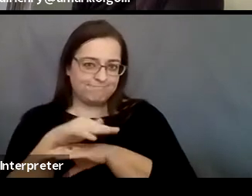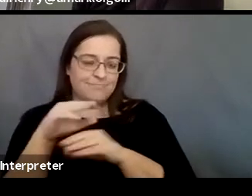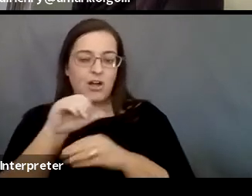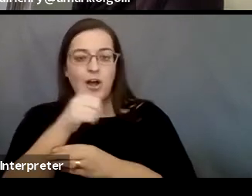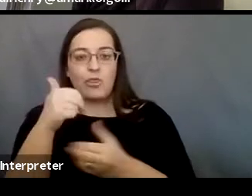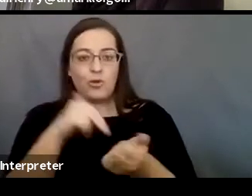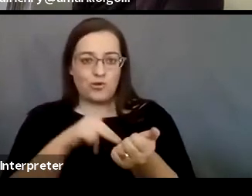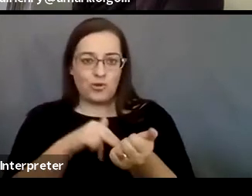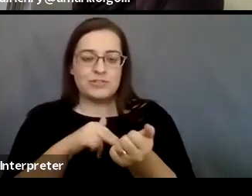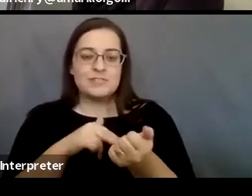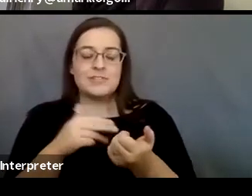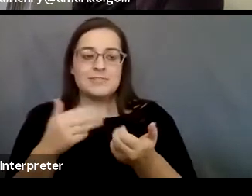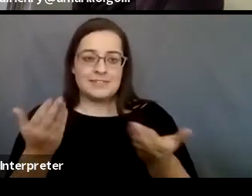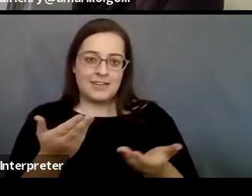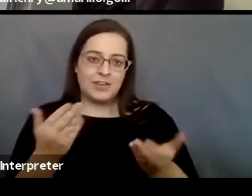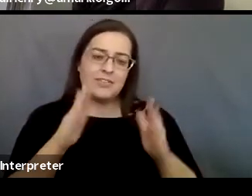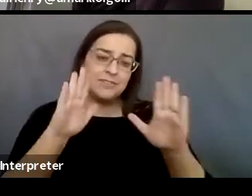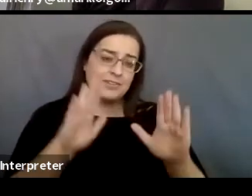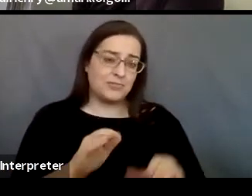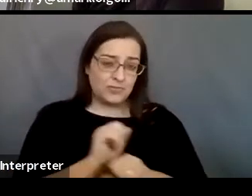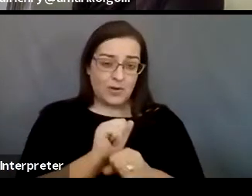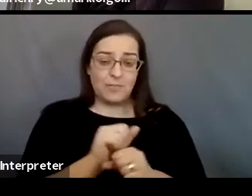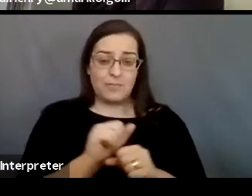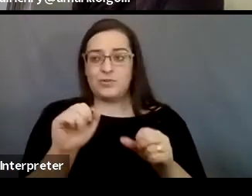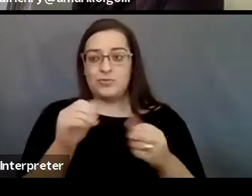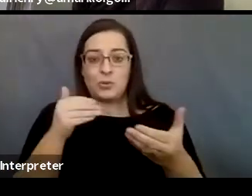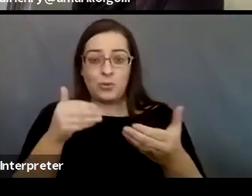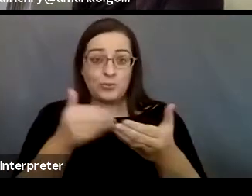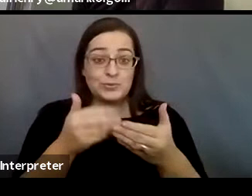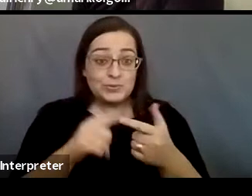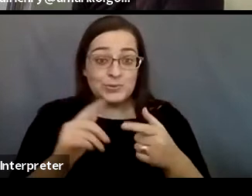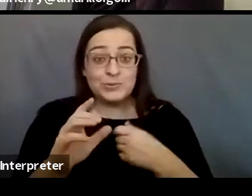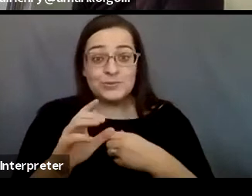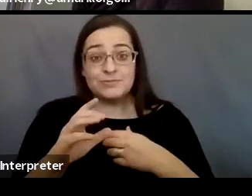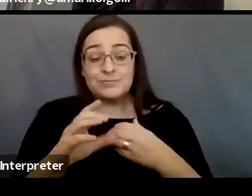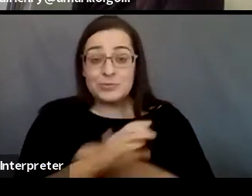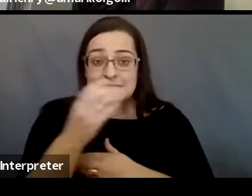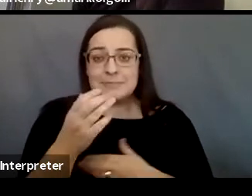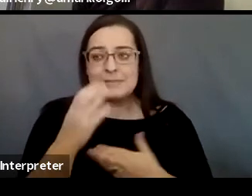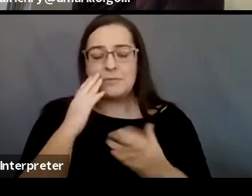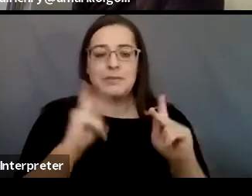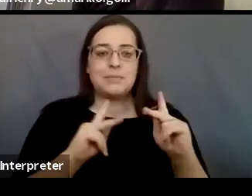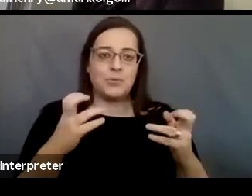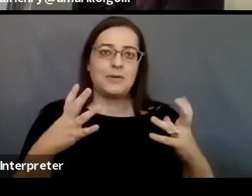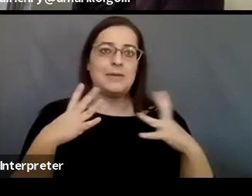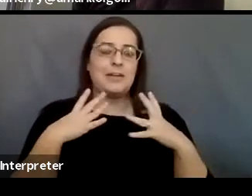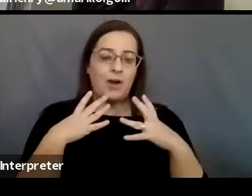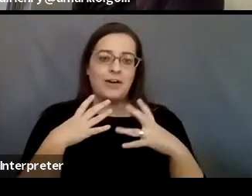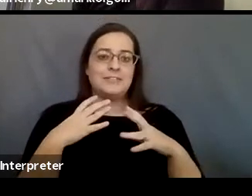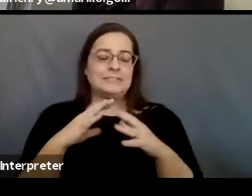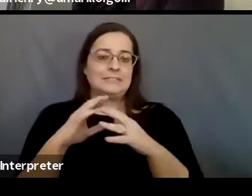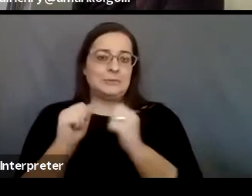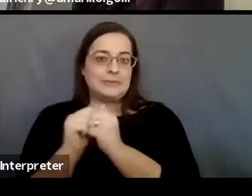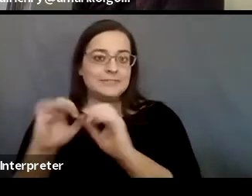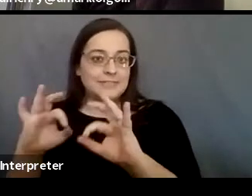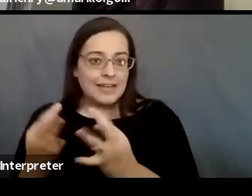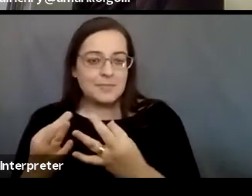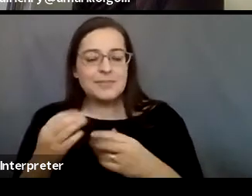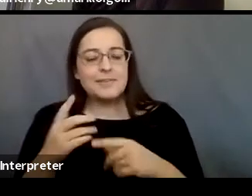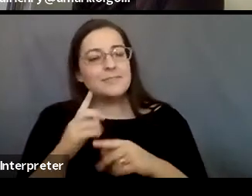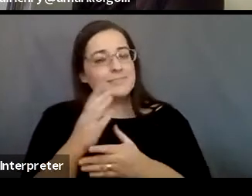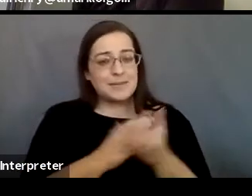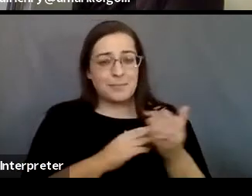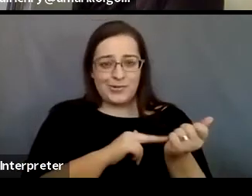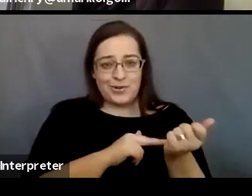is tireless work. As we head into the holidays, I know many people would like to have a break and be with their families. And for a lot of our nurses, that may not be